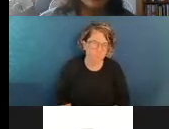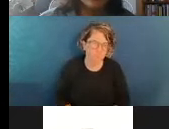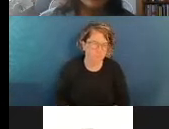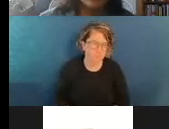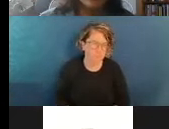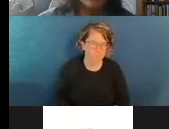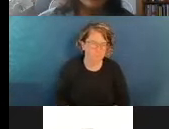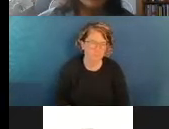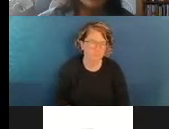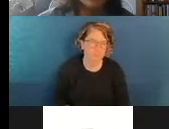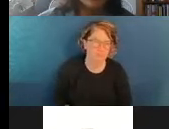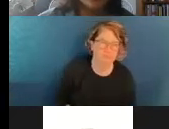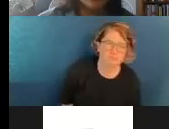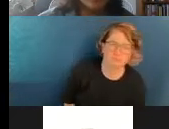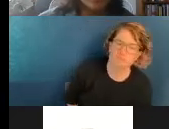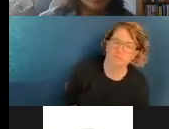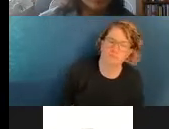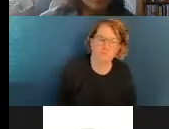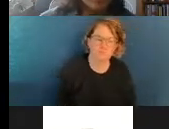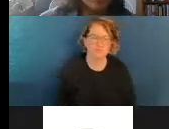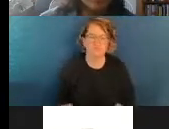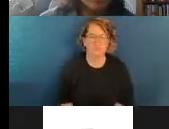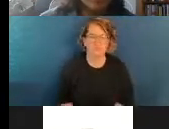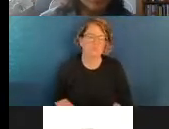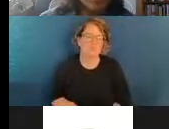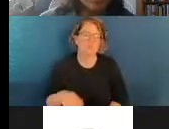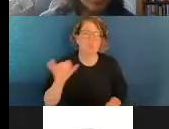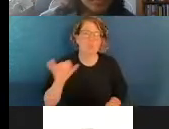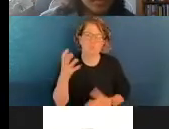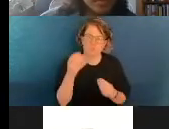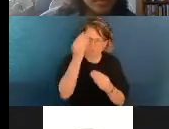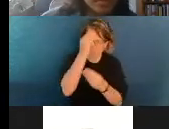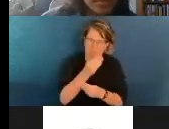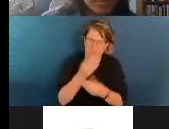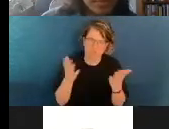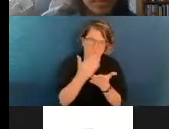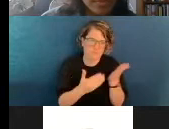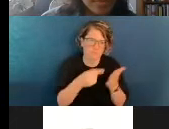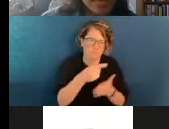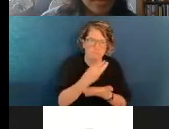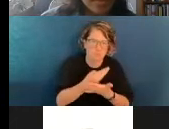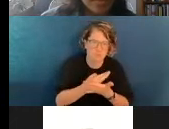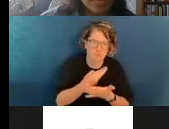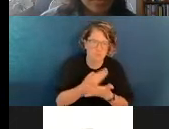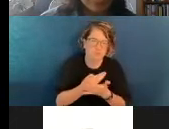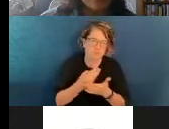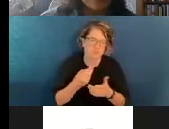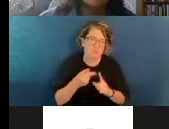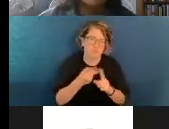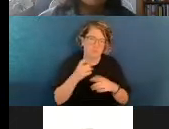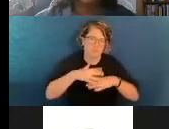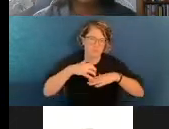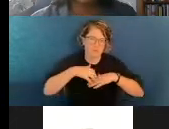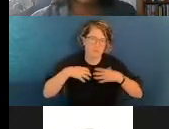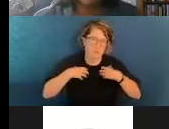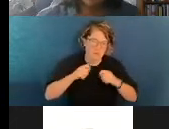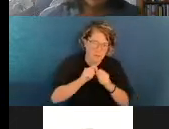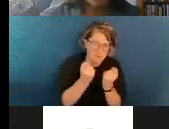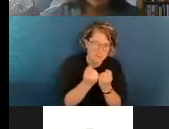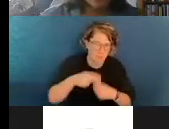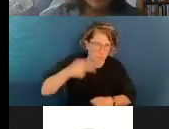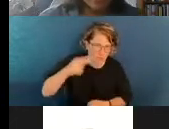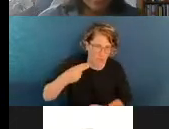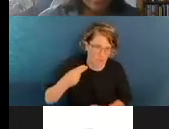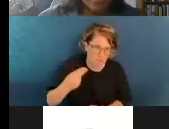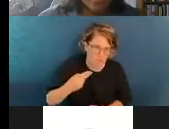I just wanted to share with you some knowledge products that have been produced by the Indigenous Health team, Northern Health.